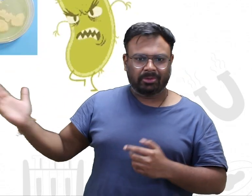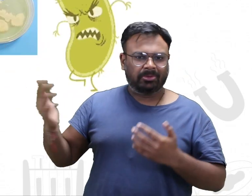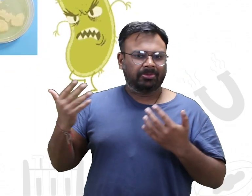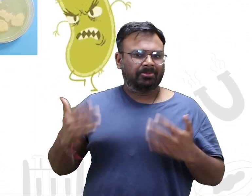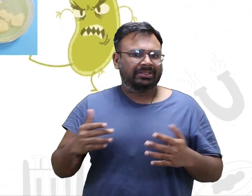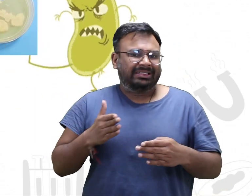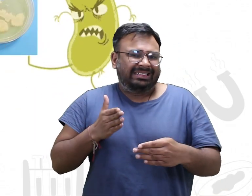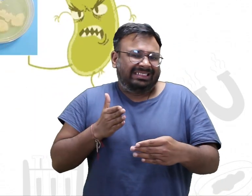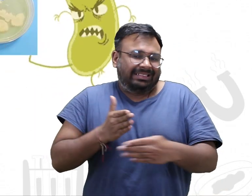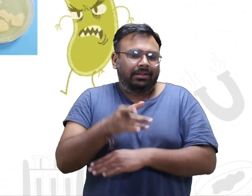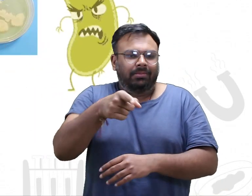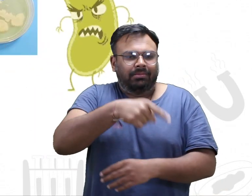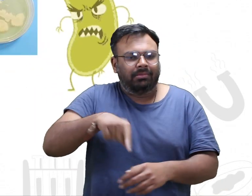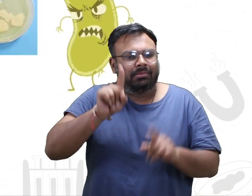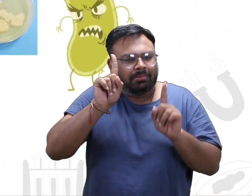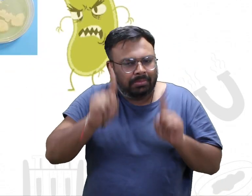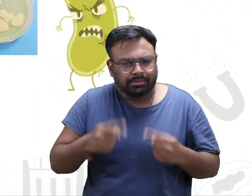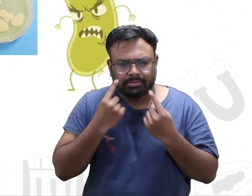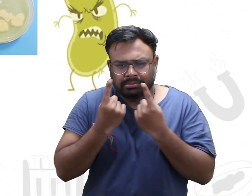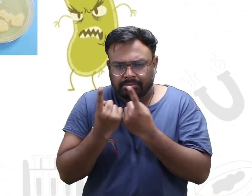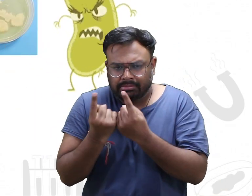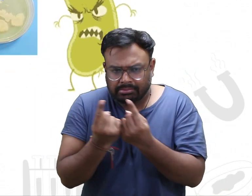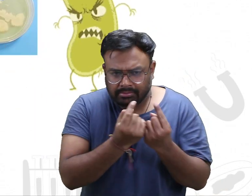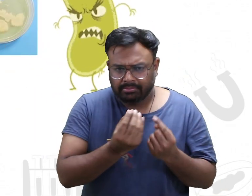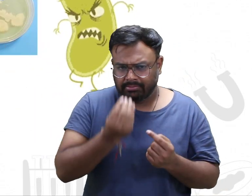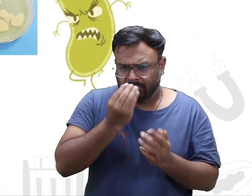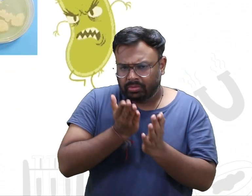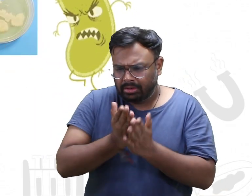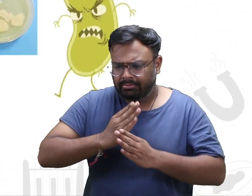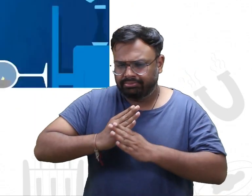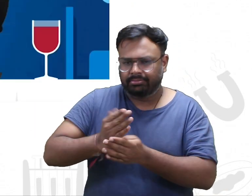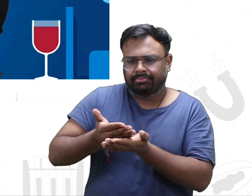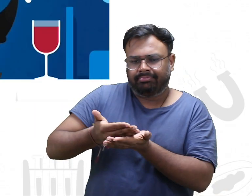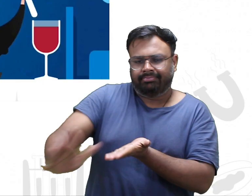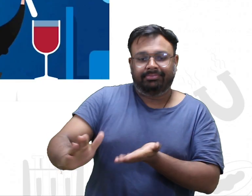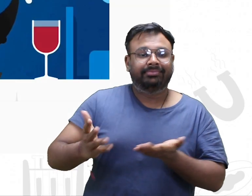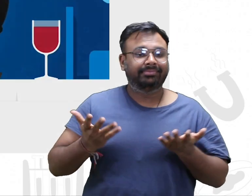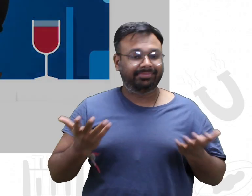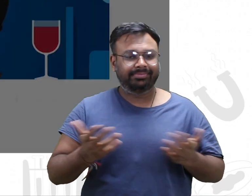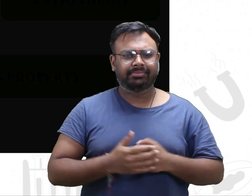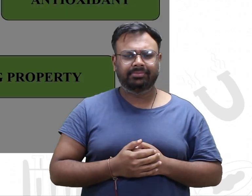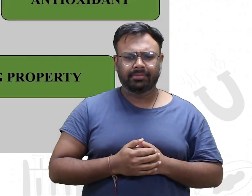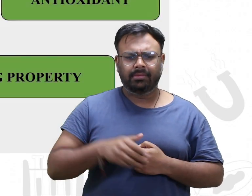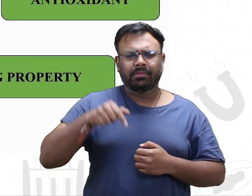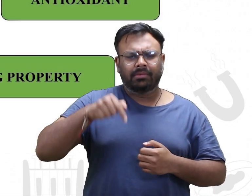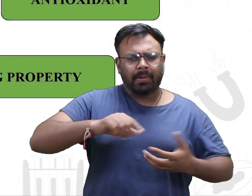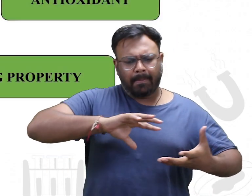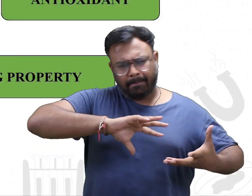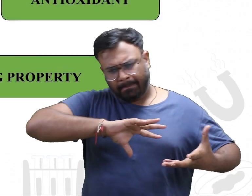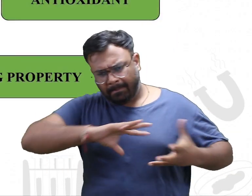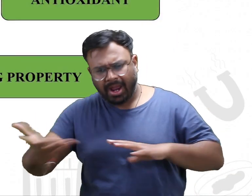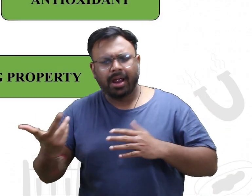keep our food safe, so let's check methods to prevent food contamination. We are developing several food